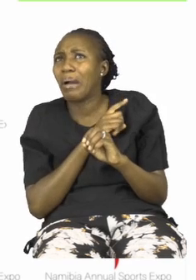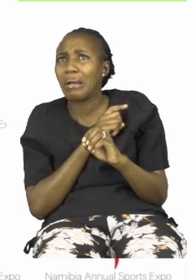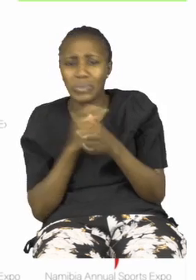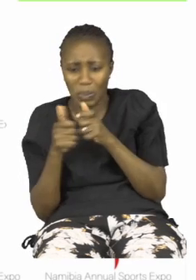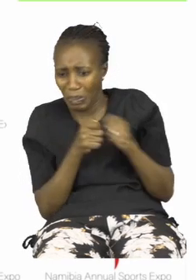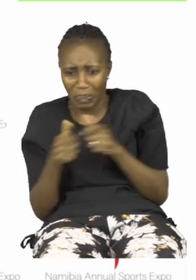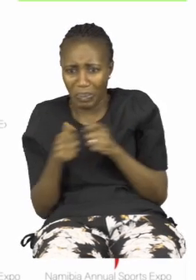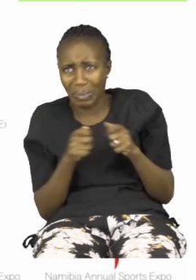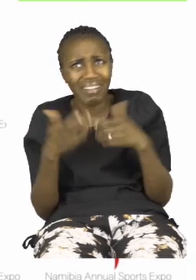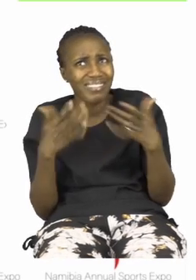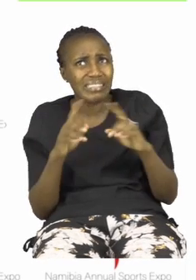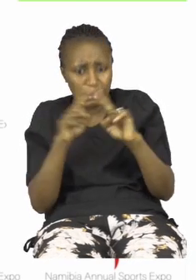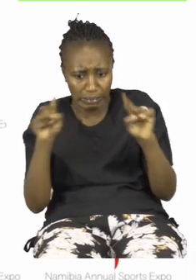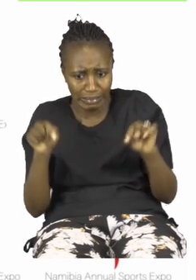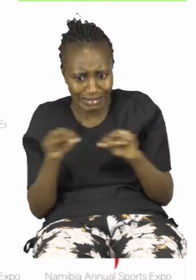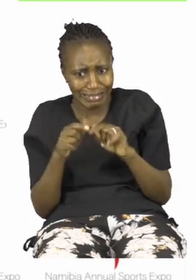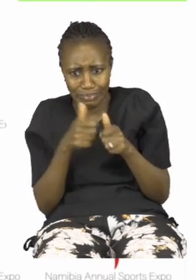said,